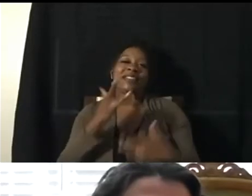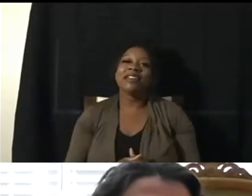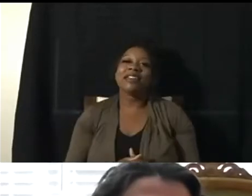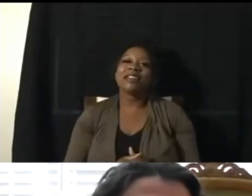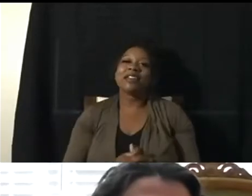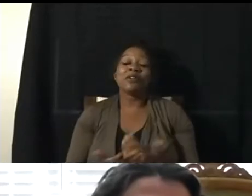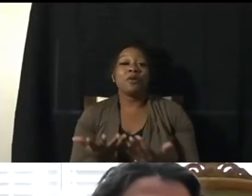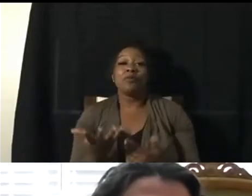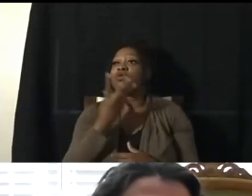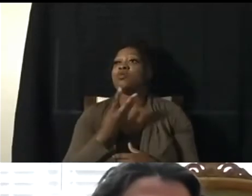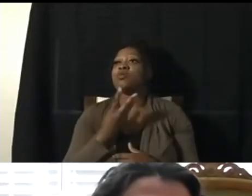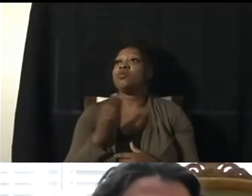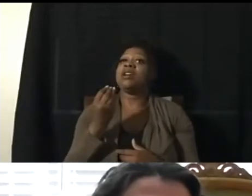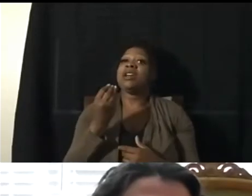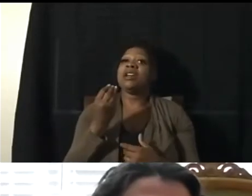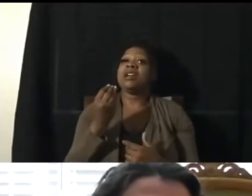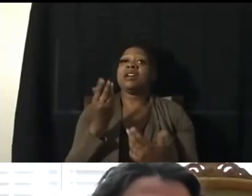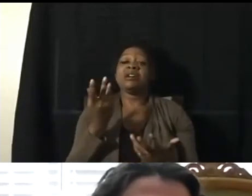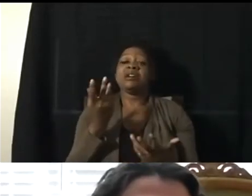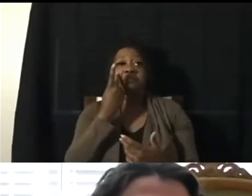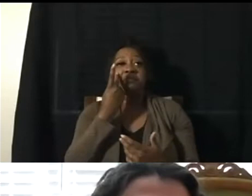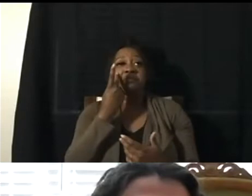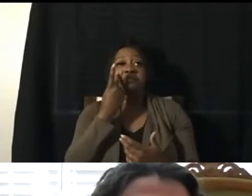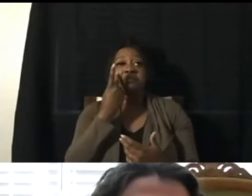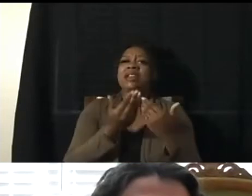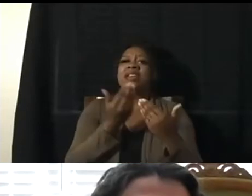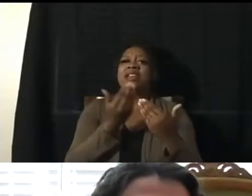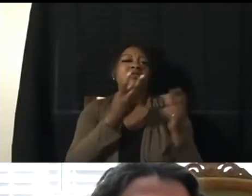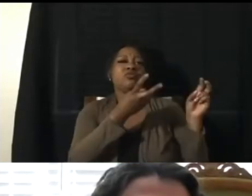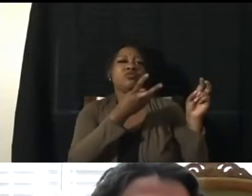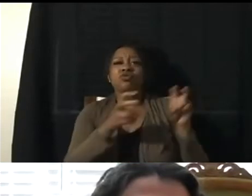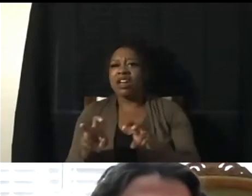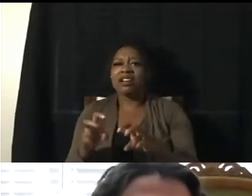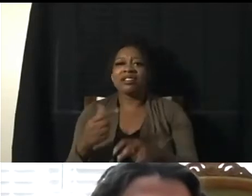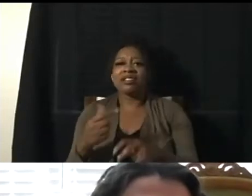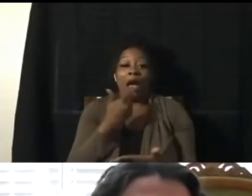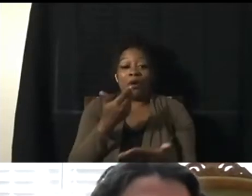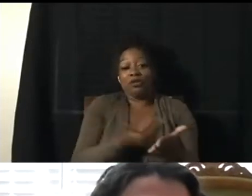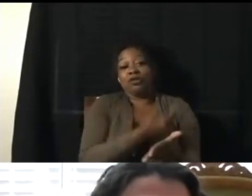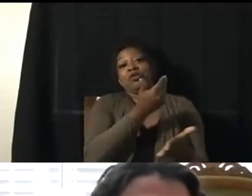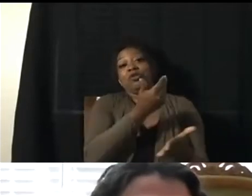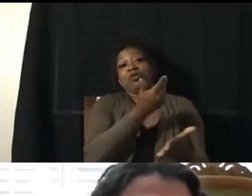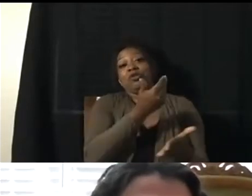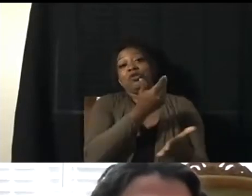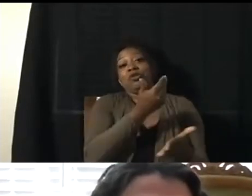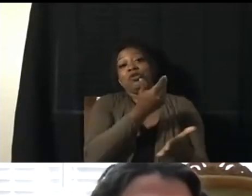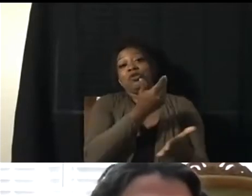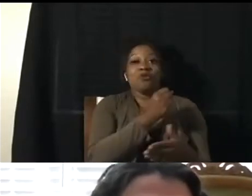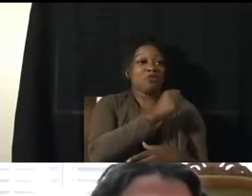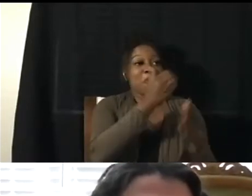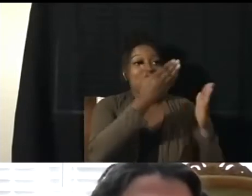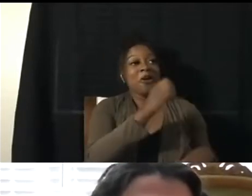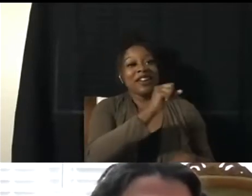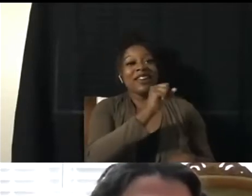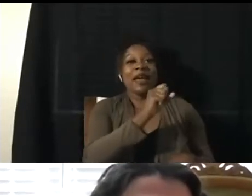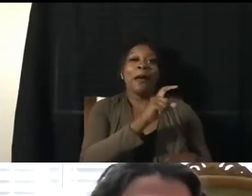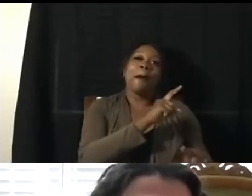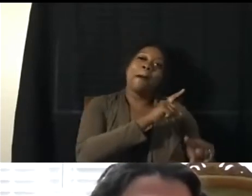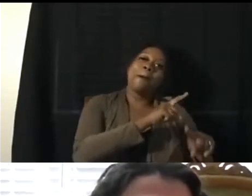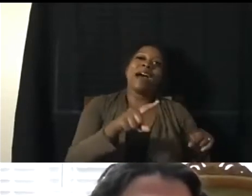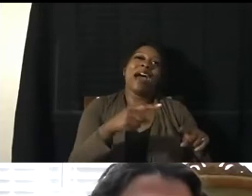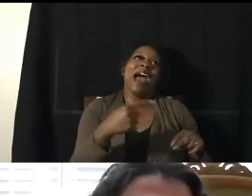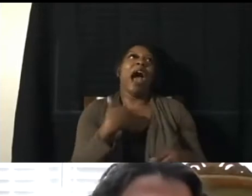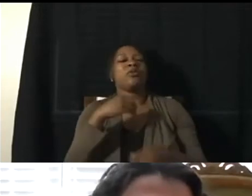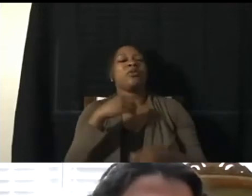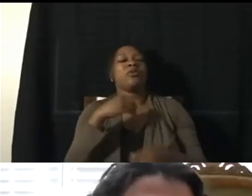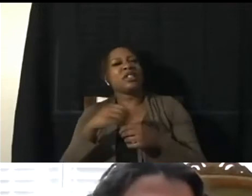know, seamless transition, as far as I was a new journalist, but also I was in a wheelchair, and how do we navigate those waters?